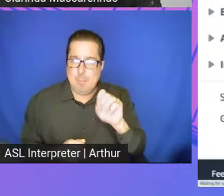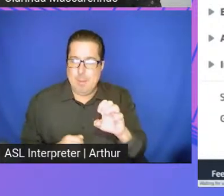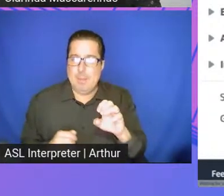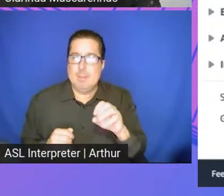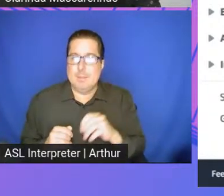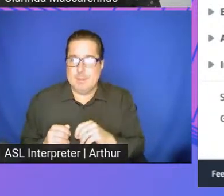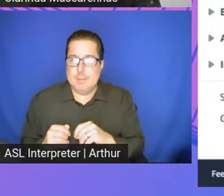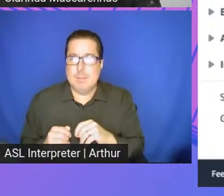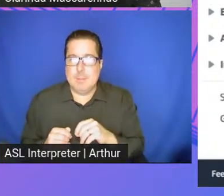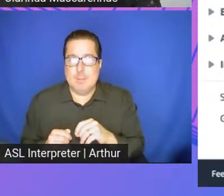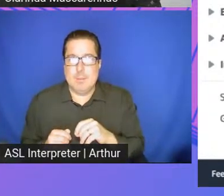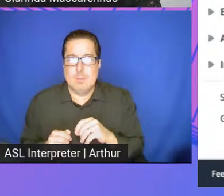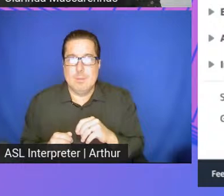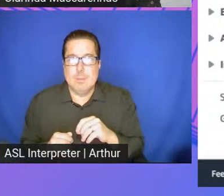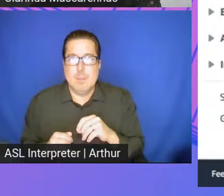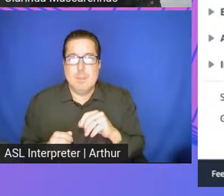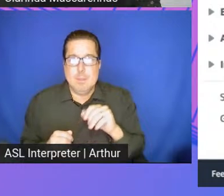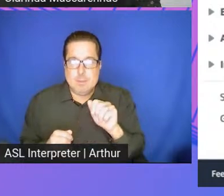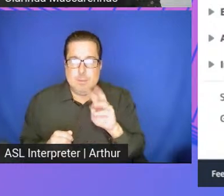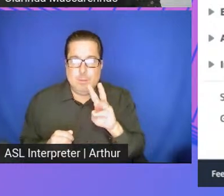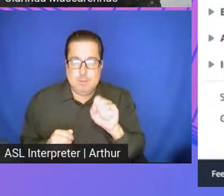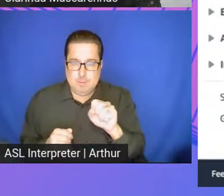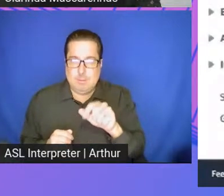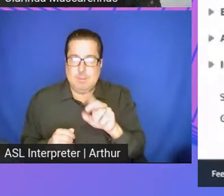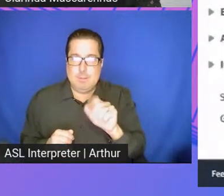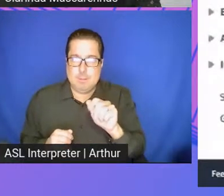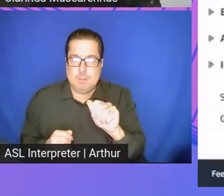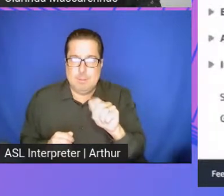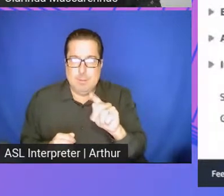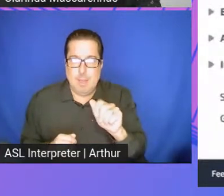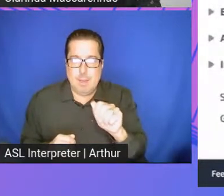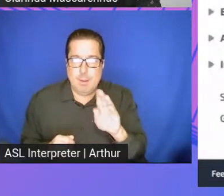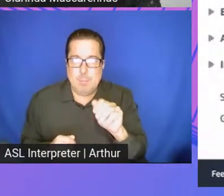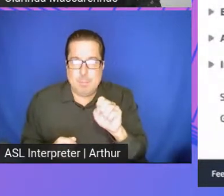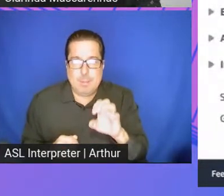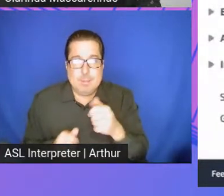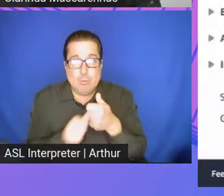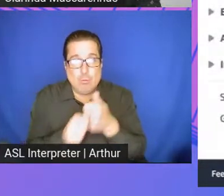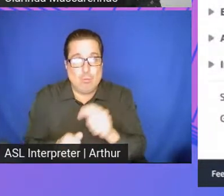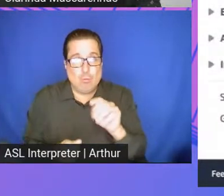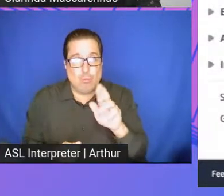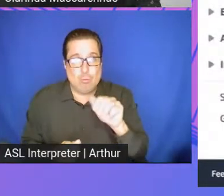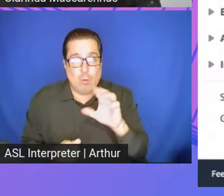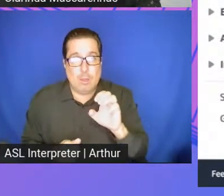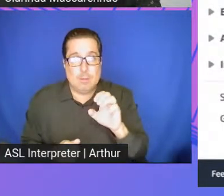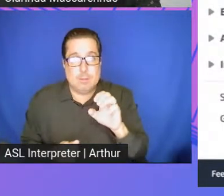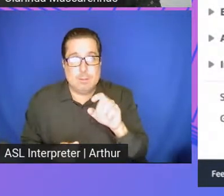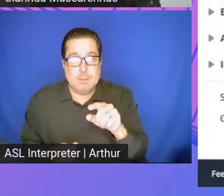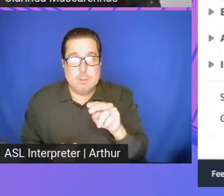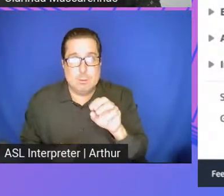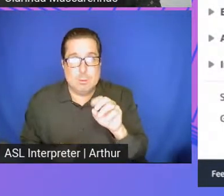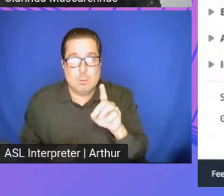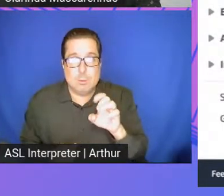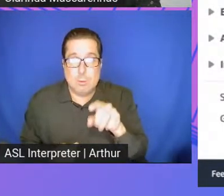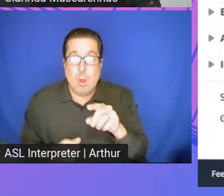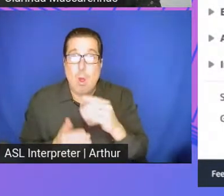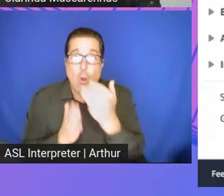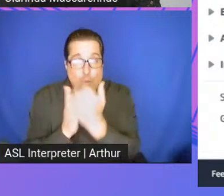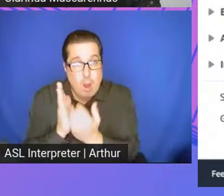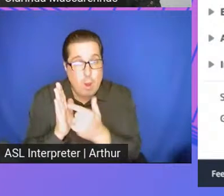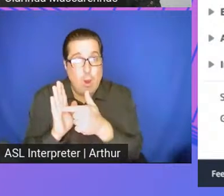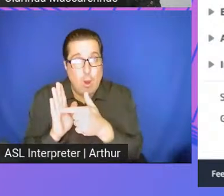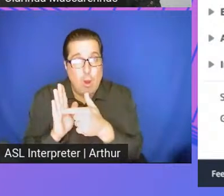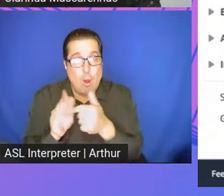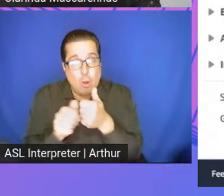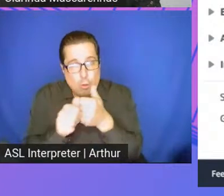Let's click the trace node, and you can see it records and traces the app